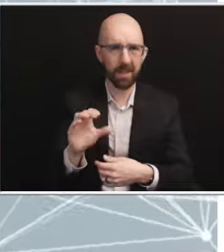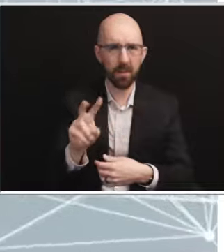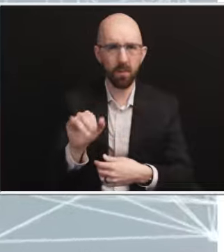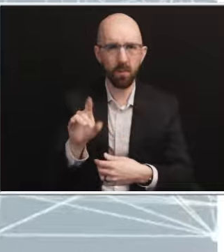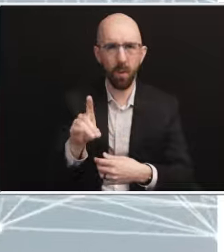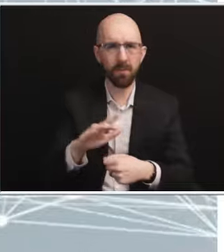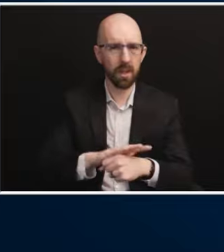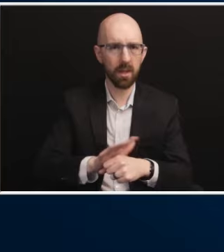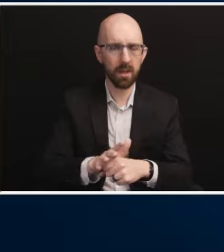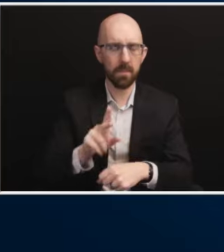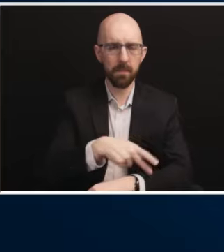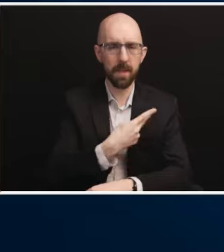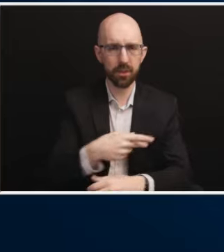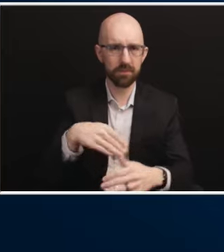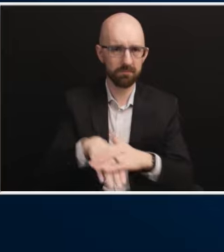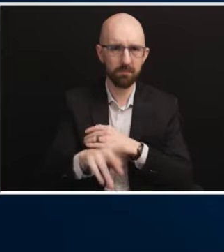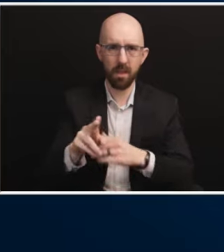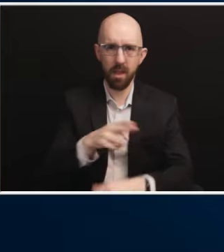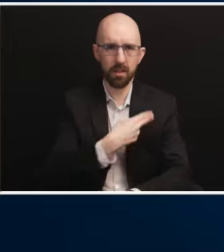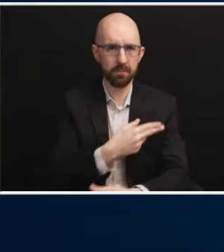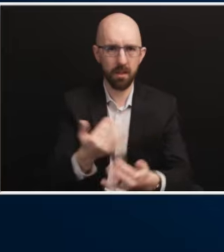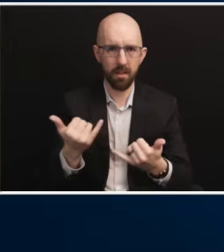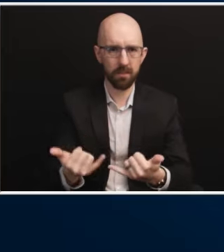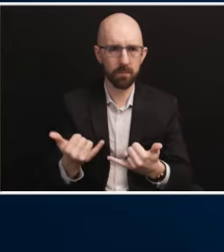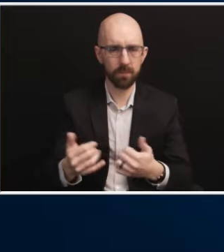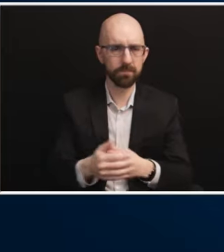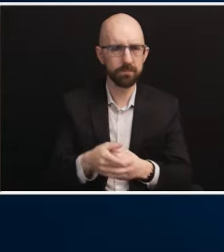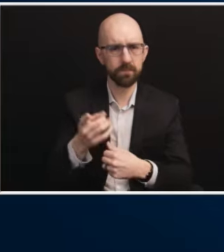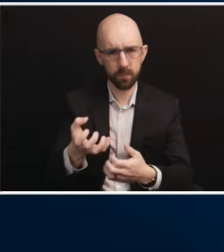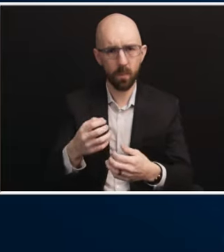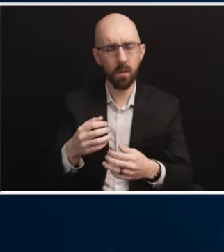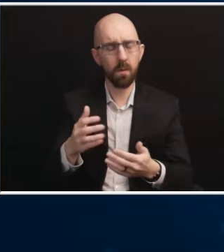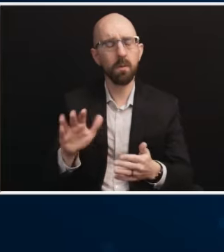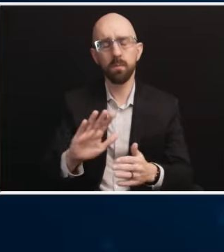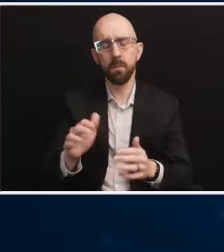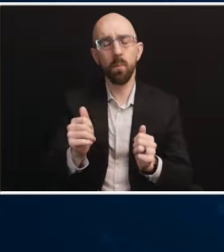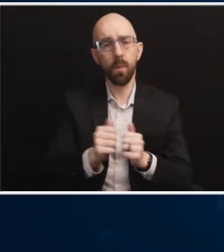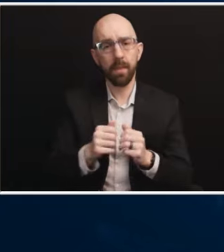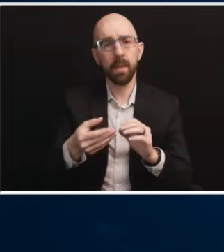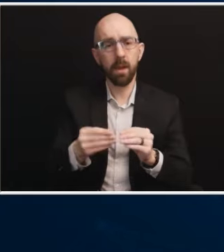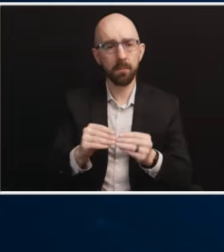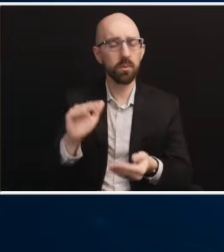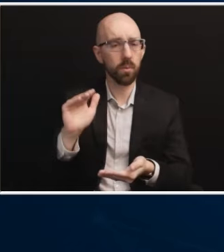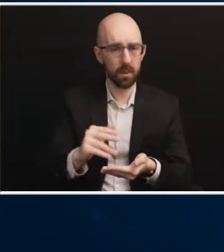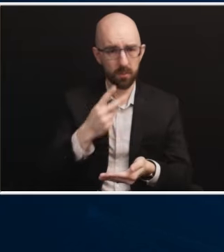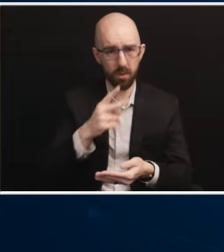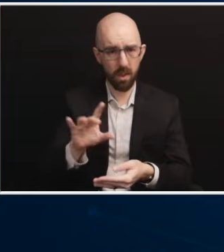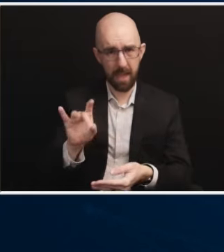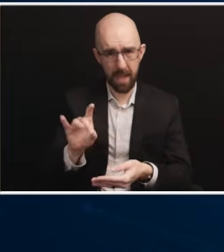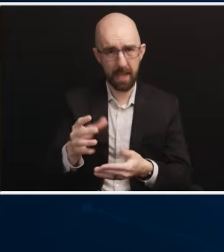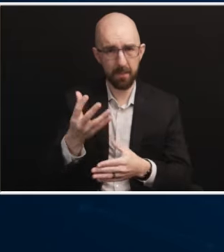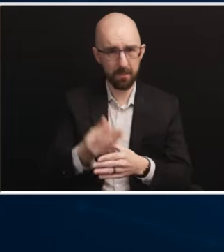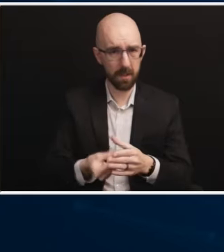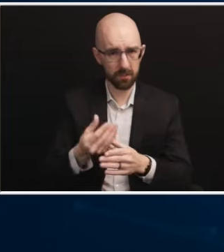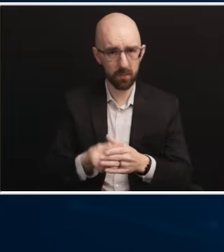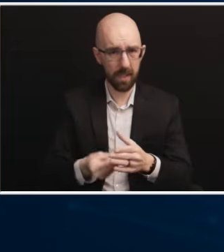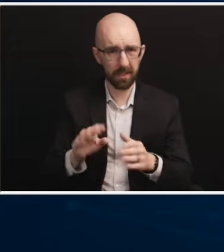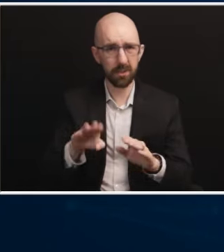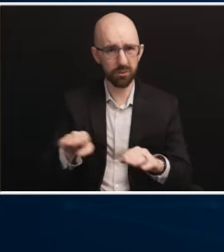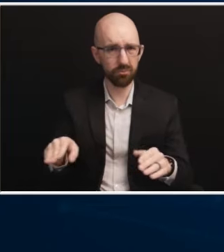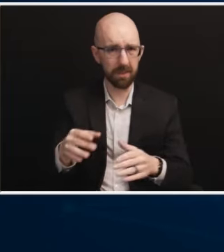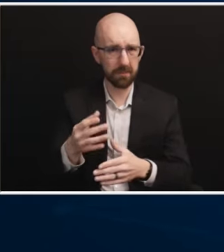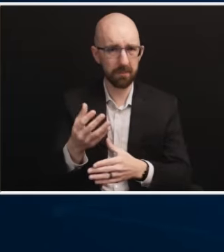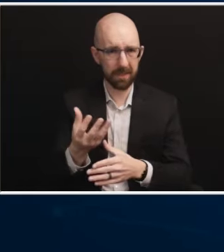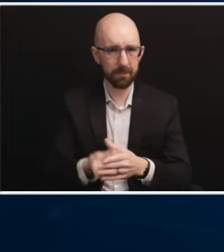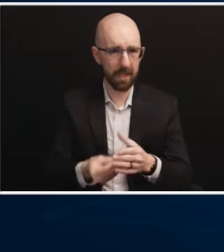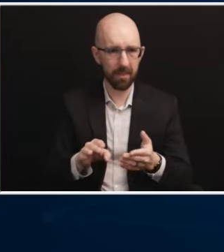this point. So even with the numbers going down, we saw 8 pediatric deaths this past week for a total of 60 in the